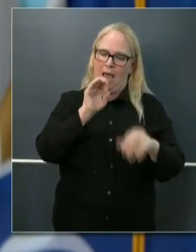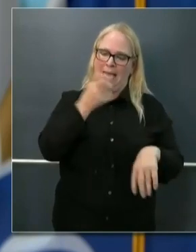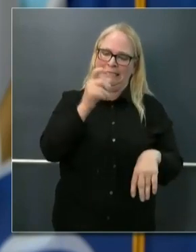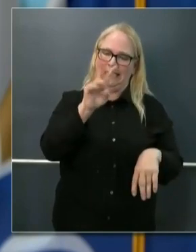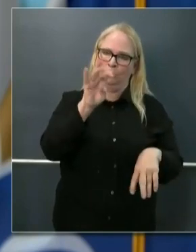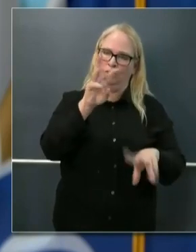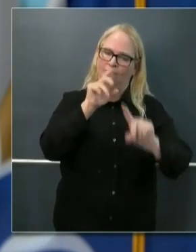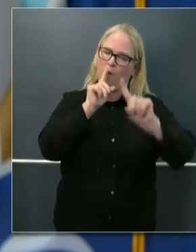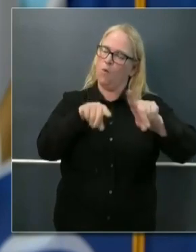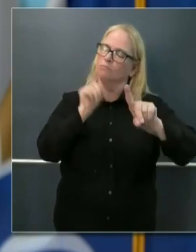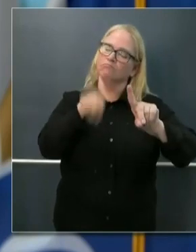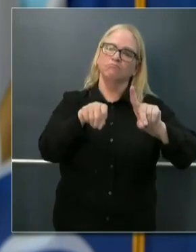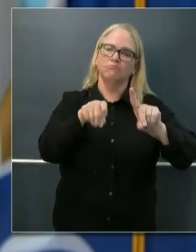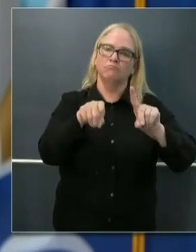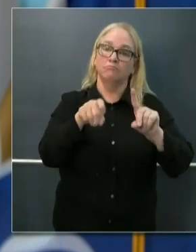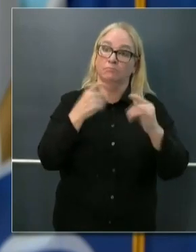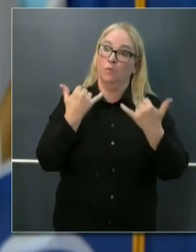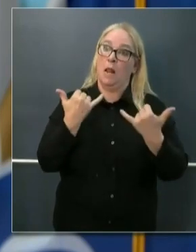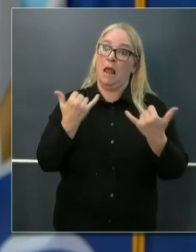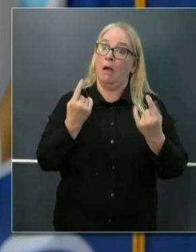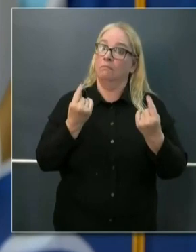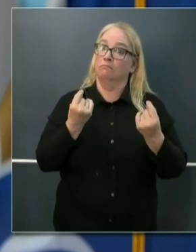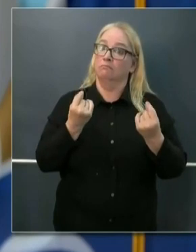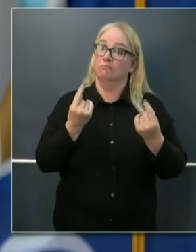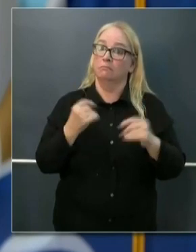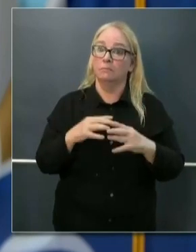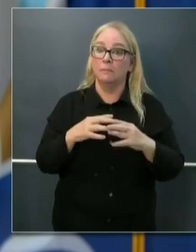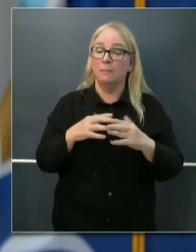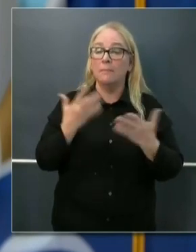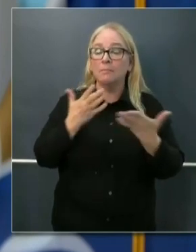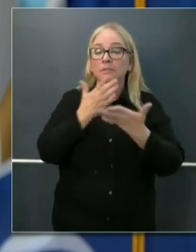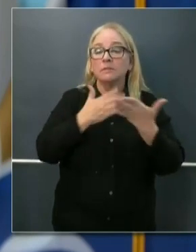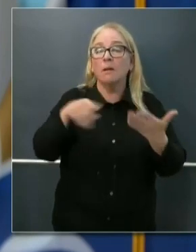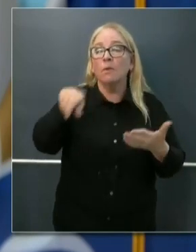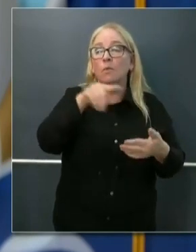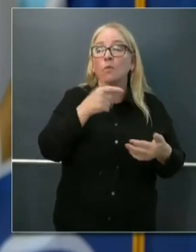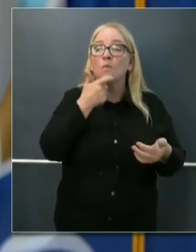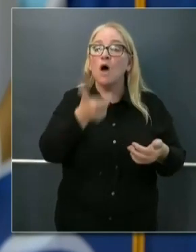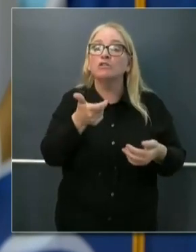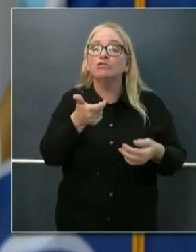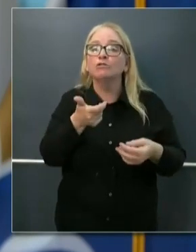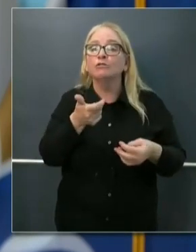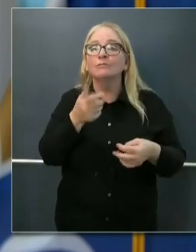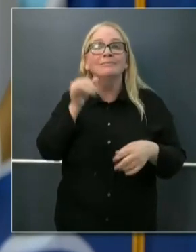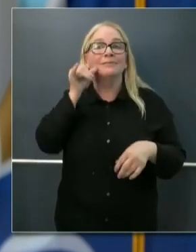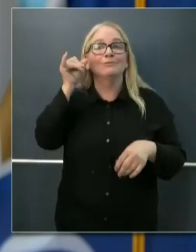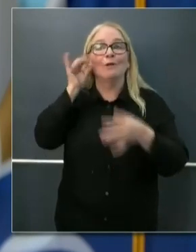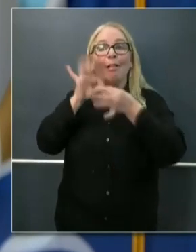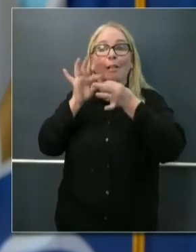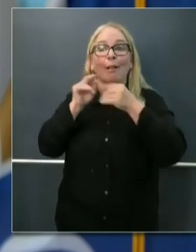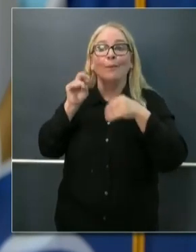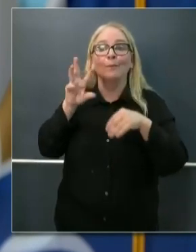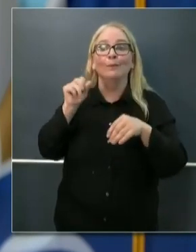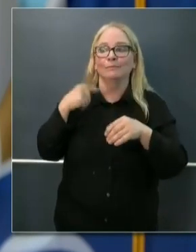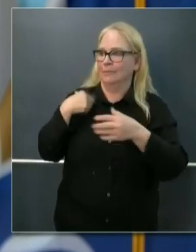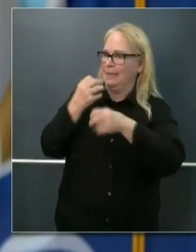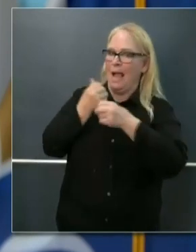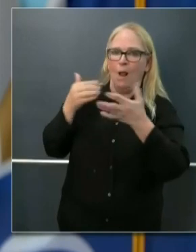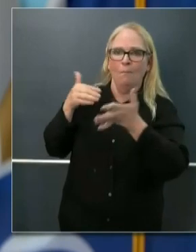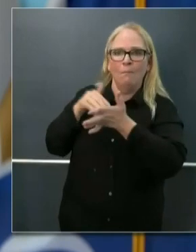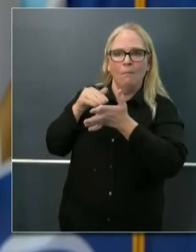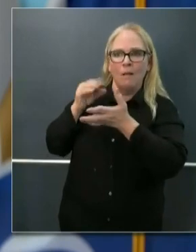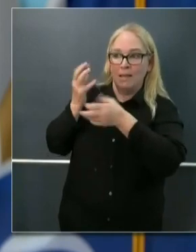right now, John, and for others that may be watching, as of yesterday, I'm getting the new numbers today, forgive me, we'll be putting them